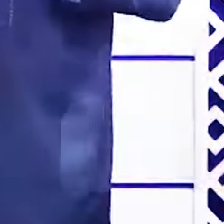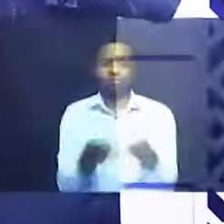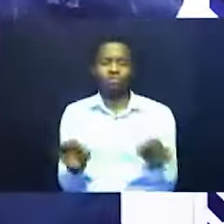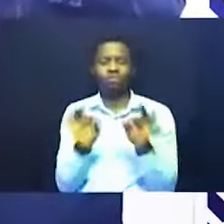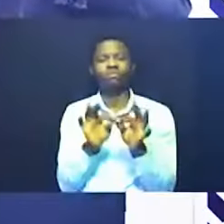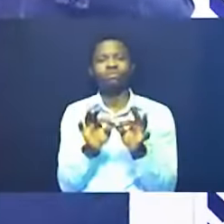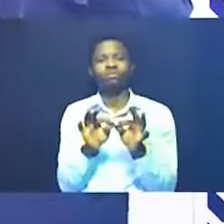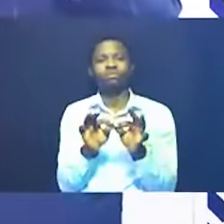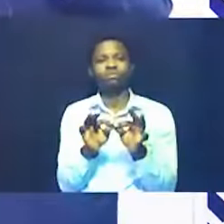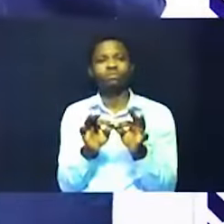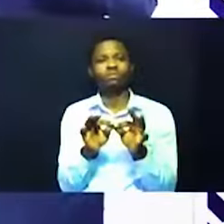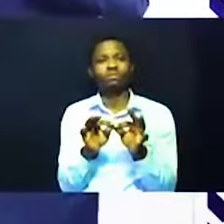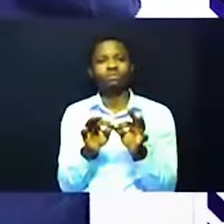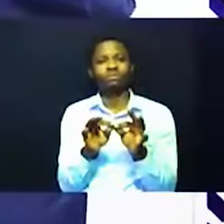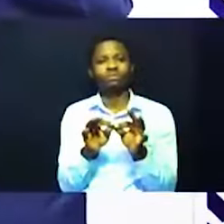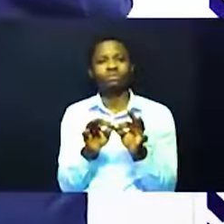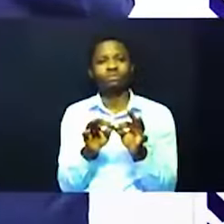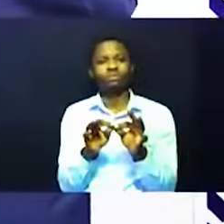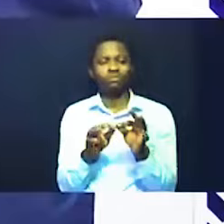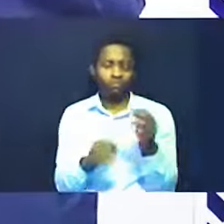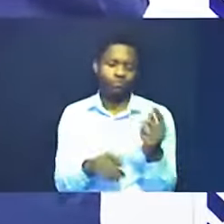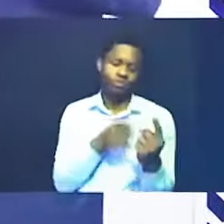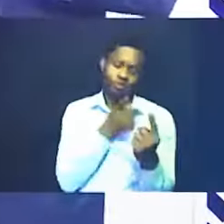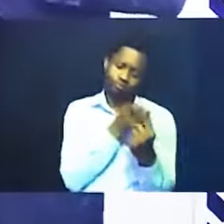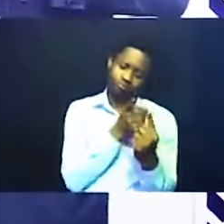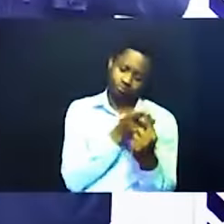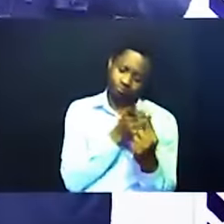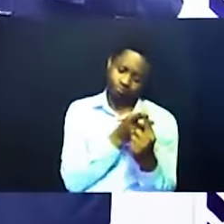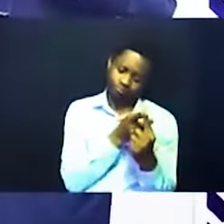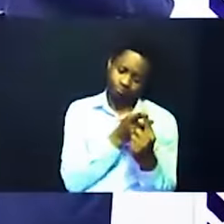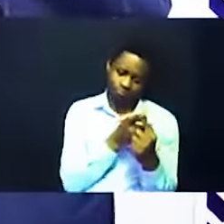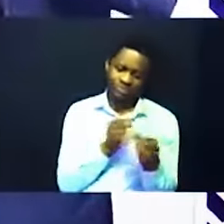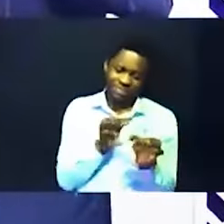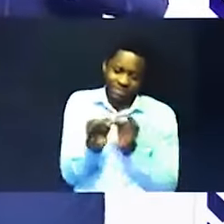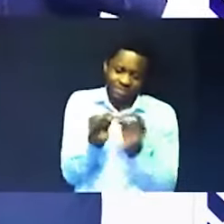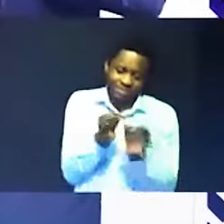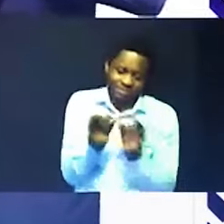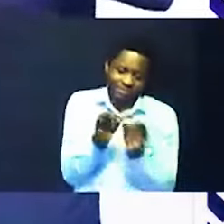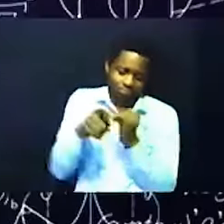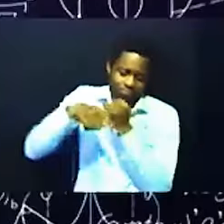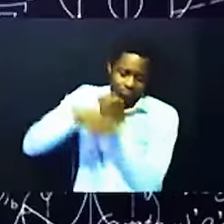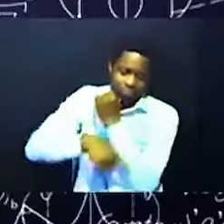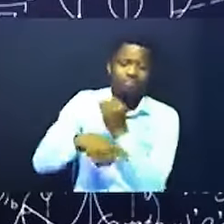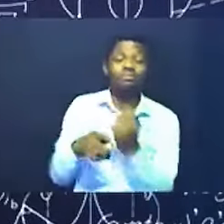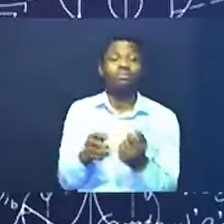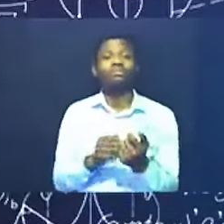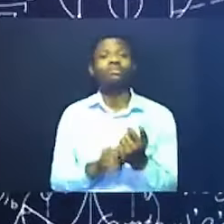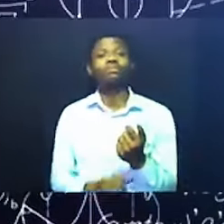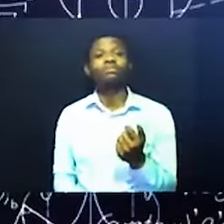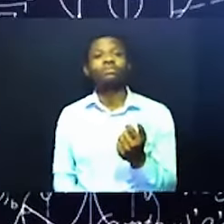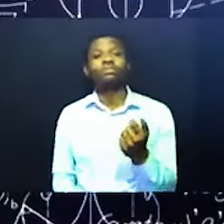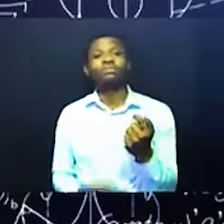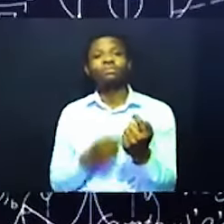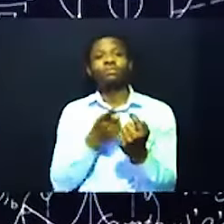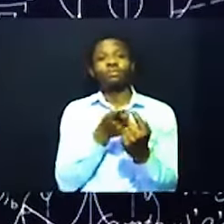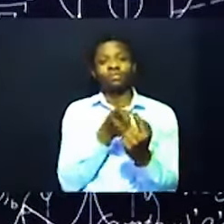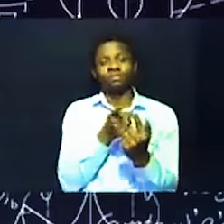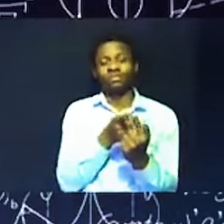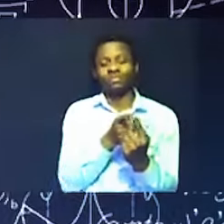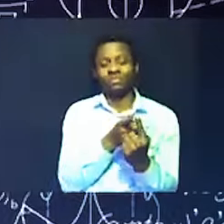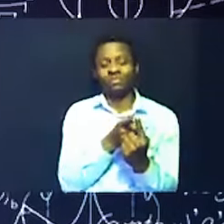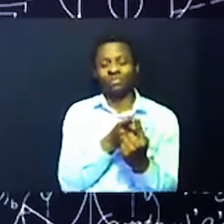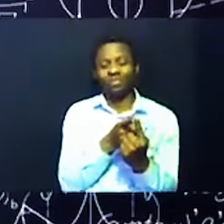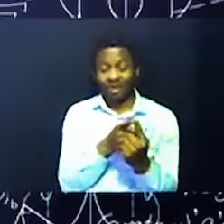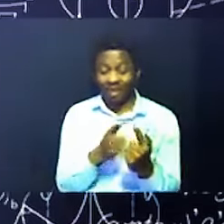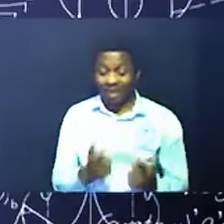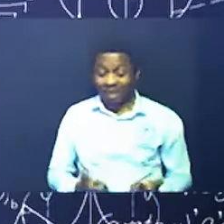offenses so I'll take the first one and open it up a bit that life is